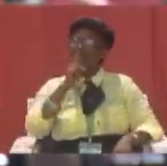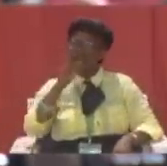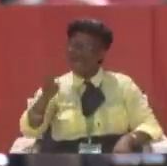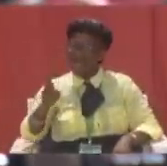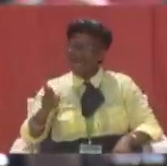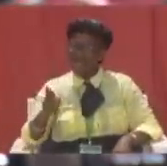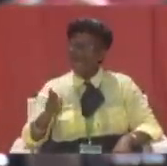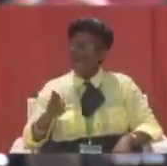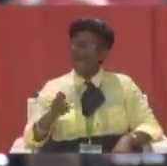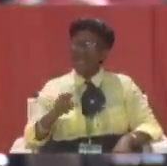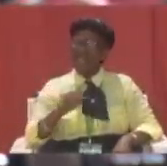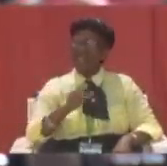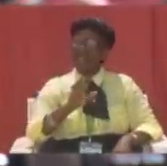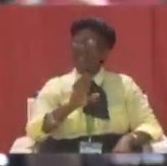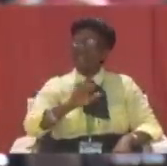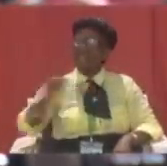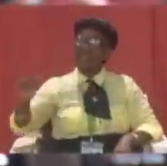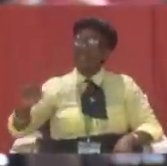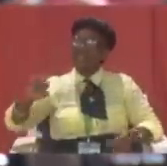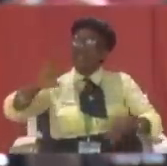are